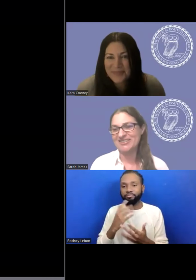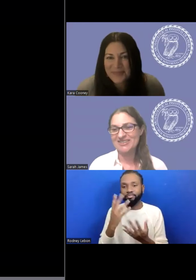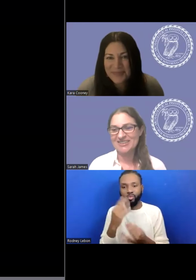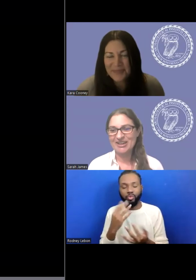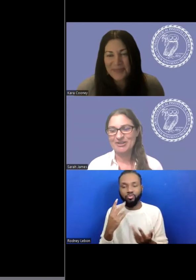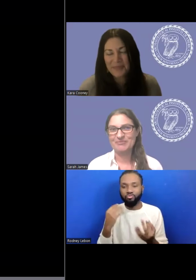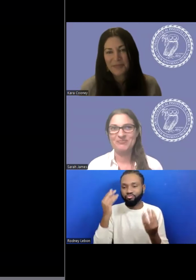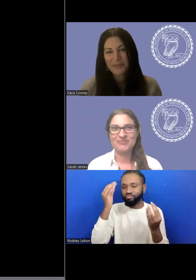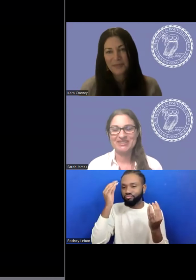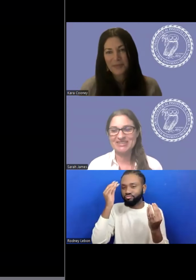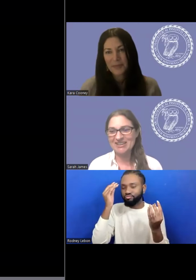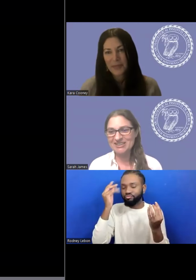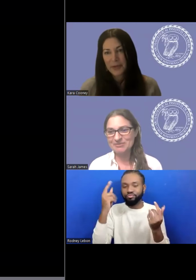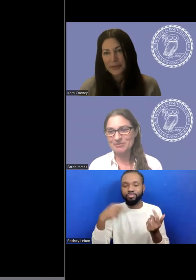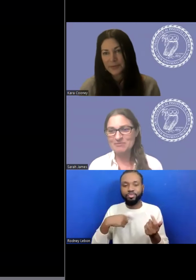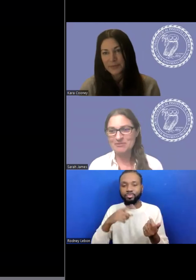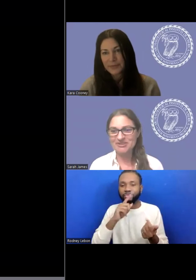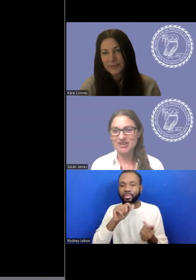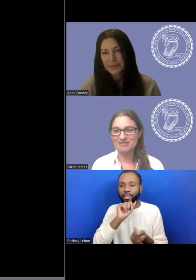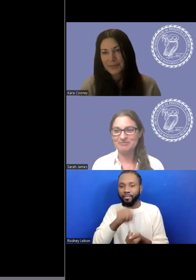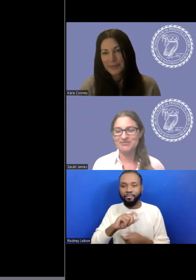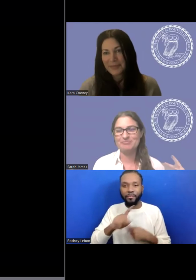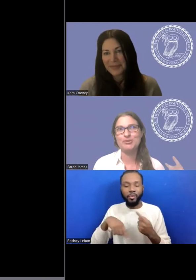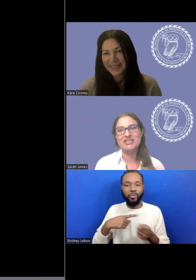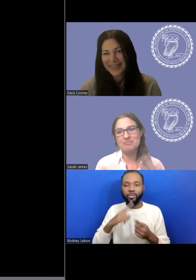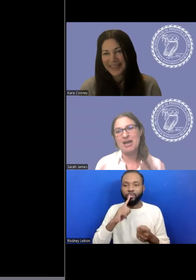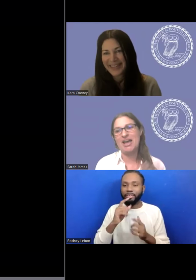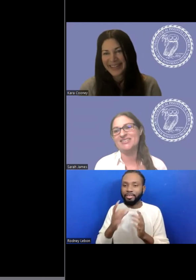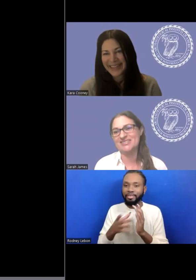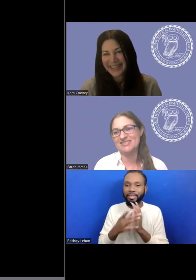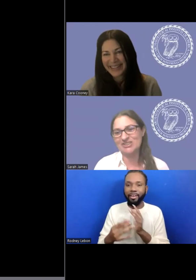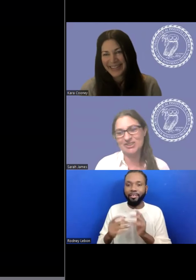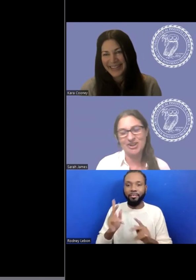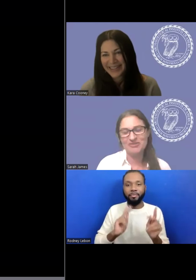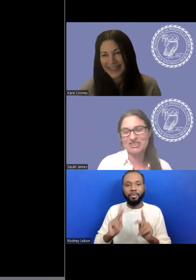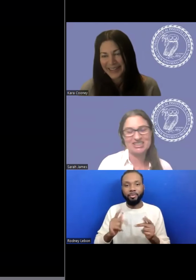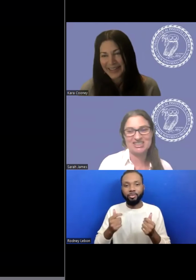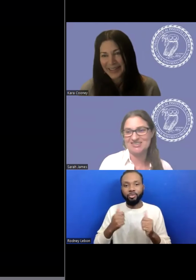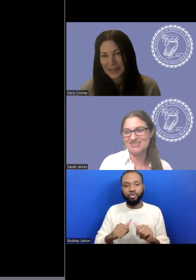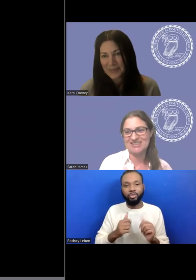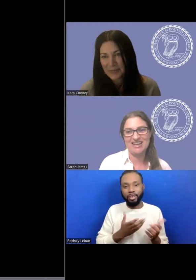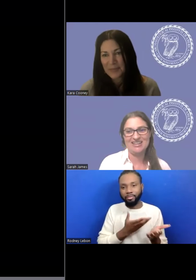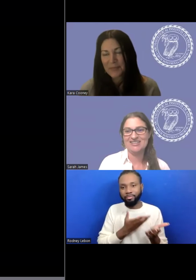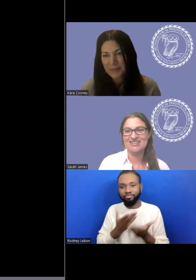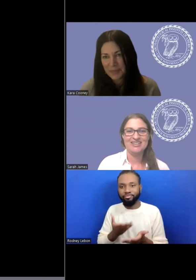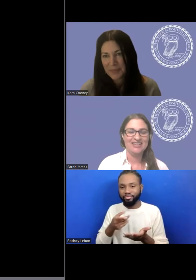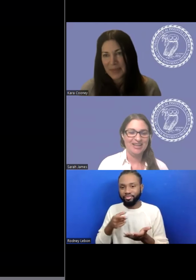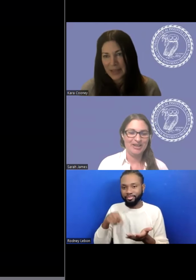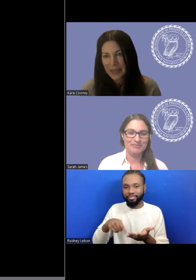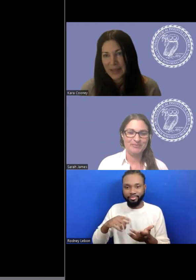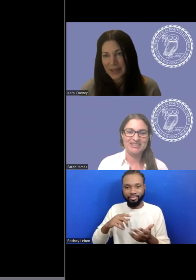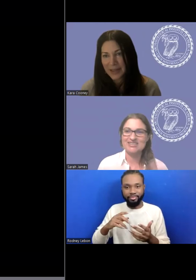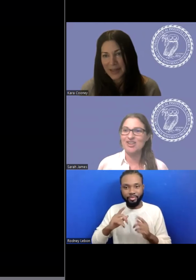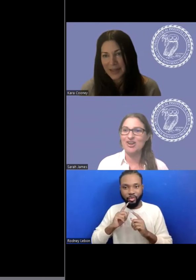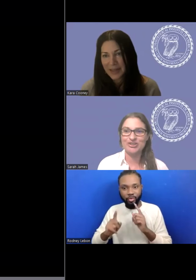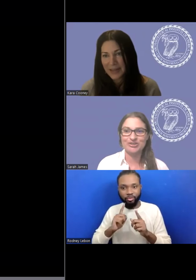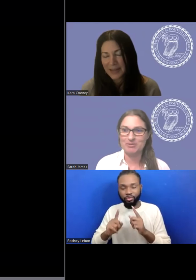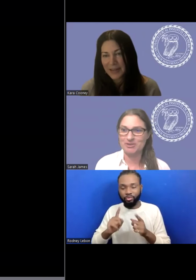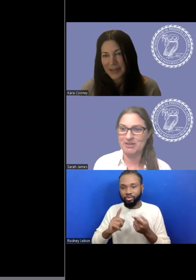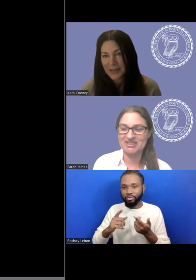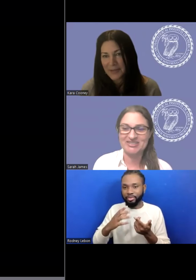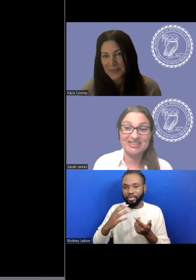when talented people try to bring the past into current conversations and take these